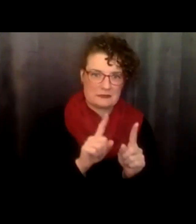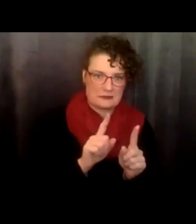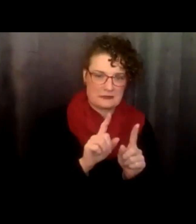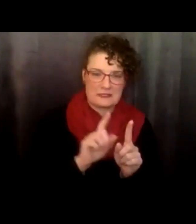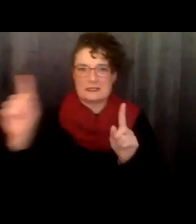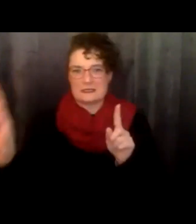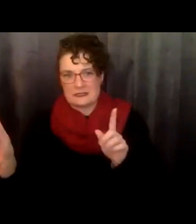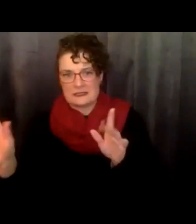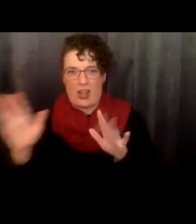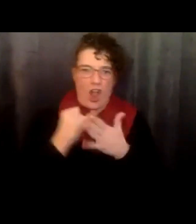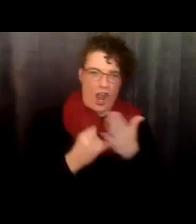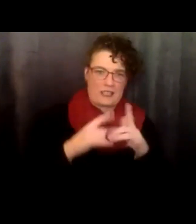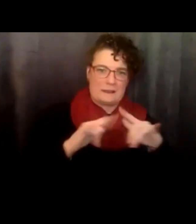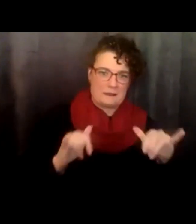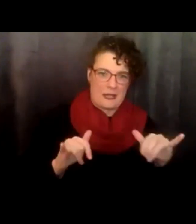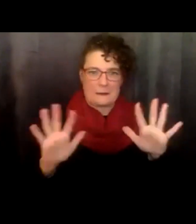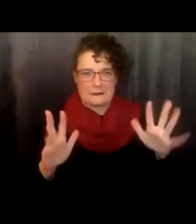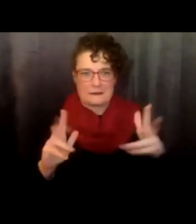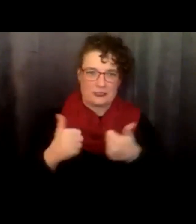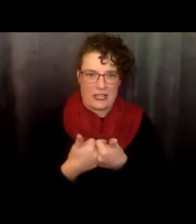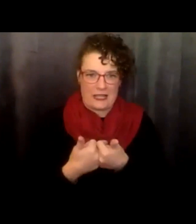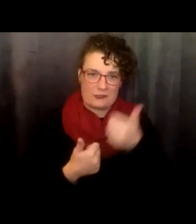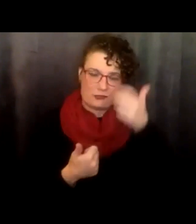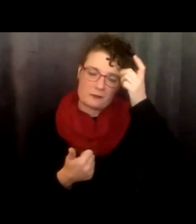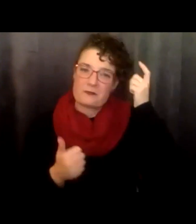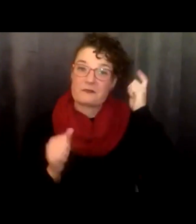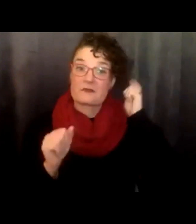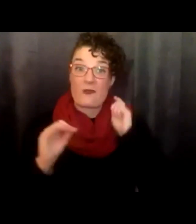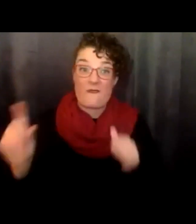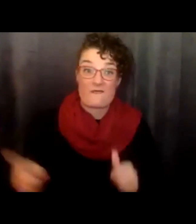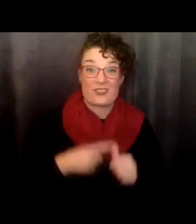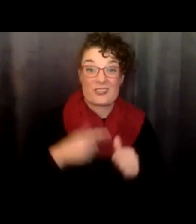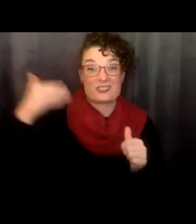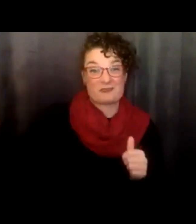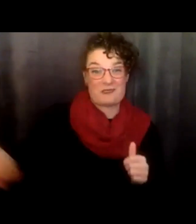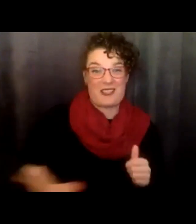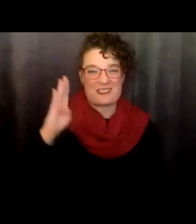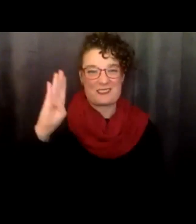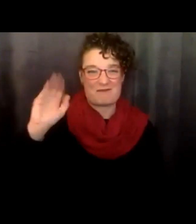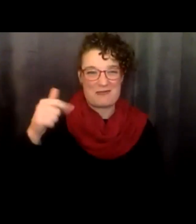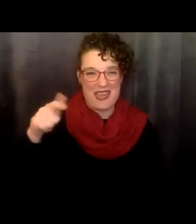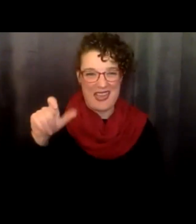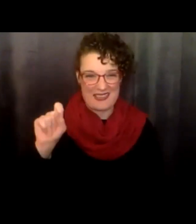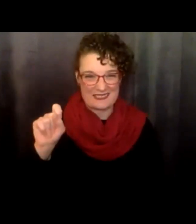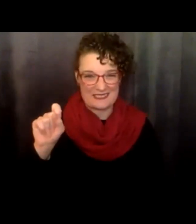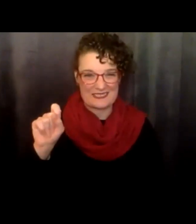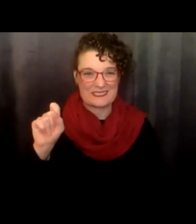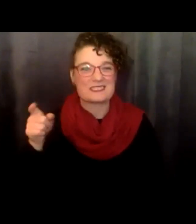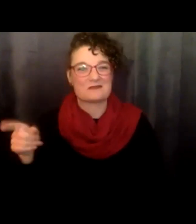their artwork forward. So first I would like to invite in Bags, who is going